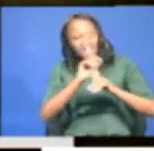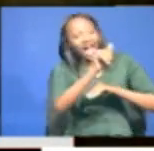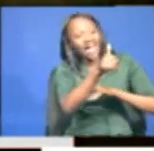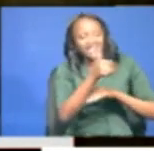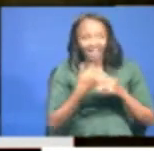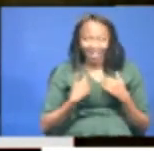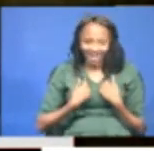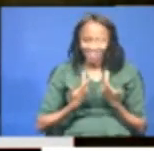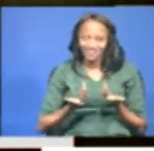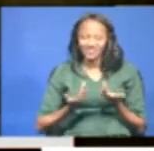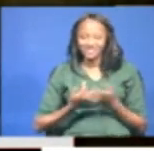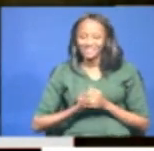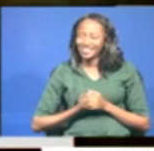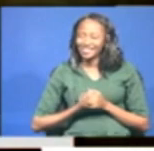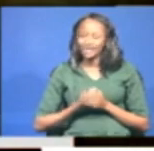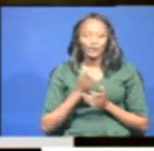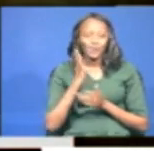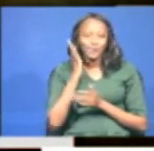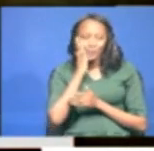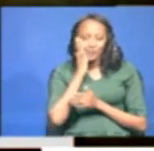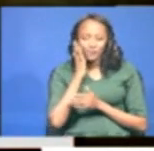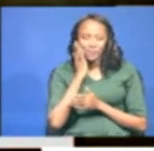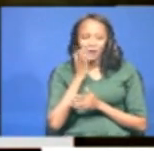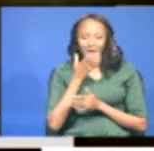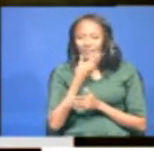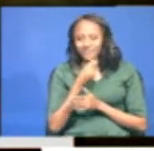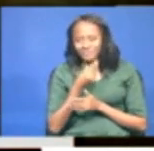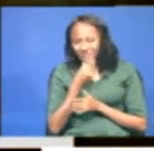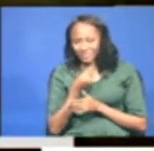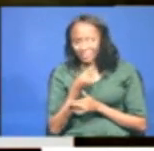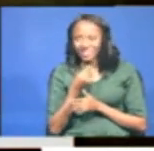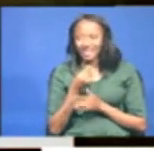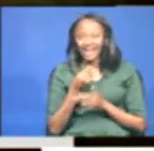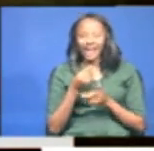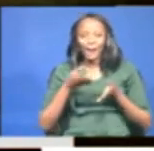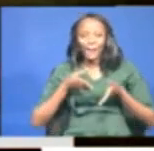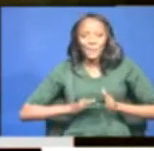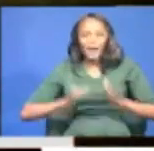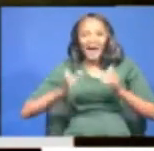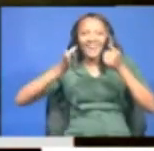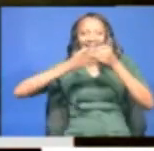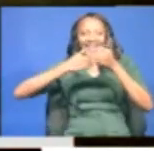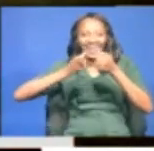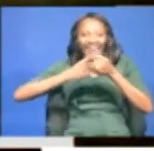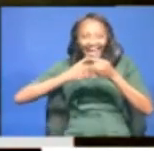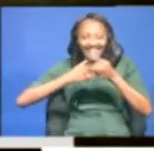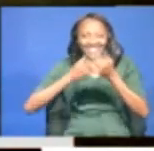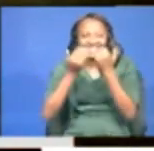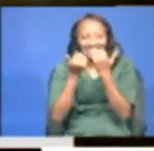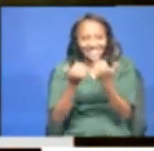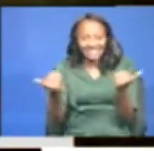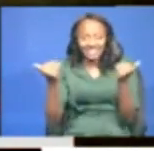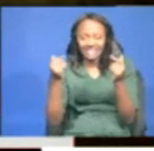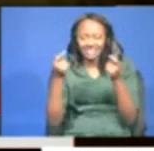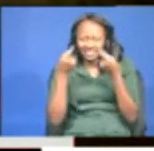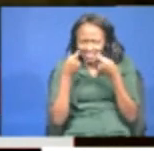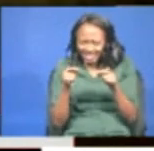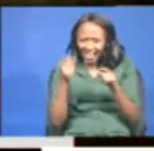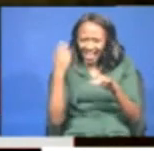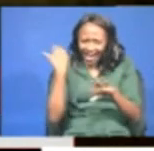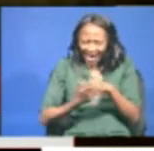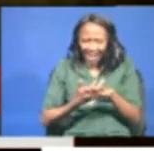So my parents, we were 9 of us. And they tried so hard. They educated Jack